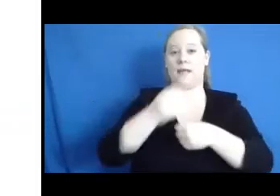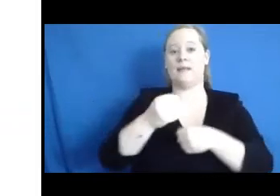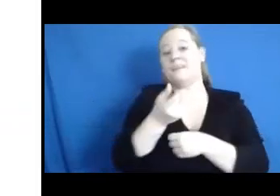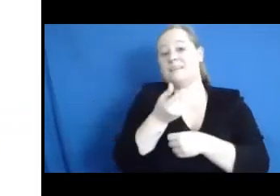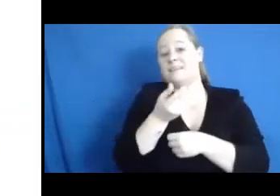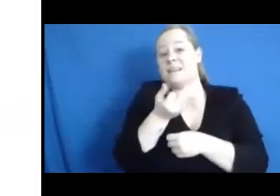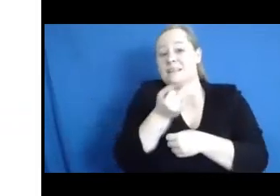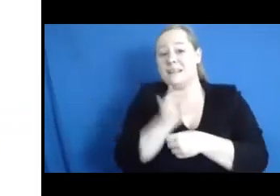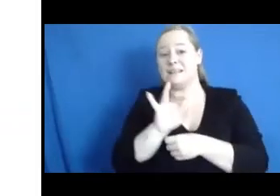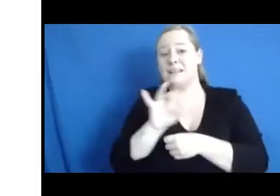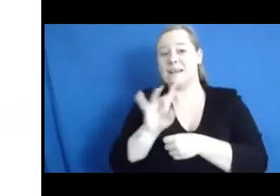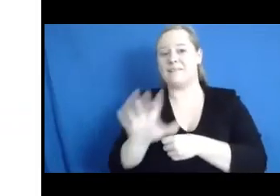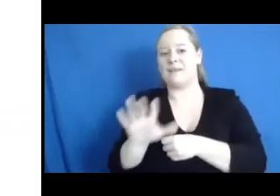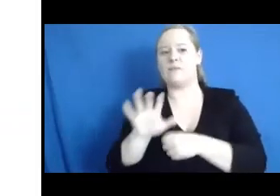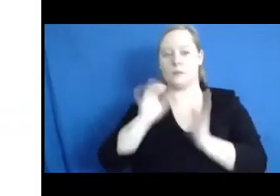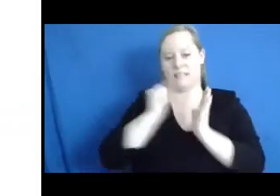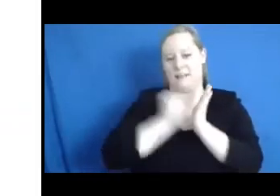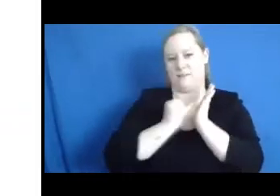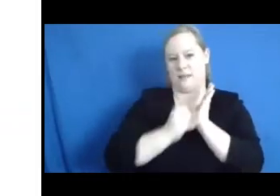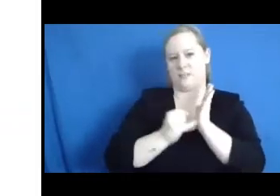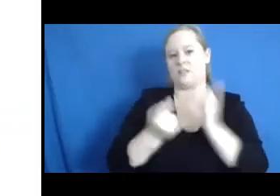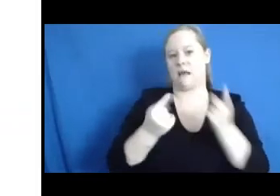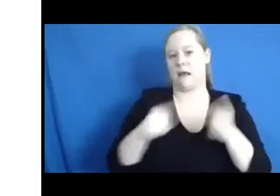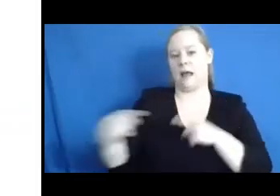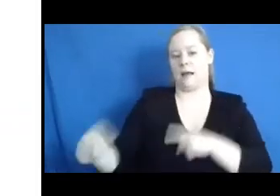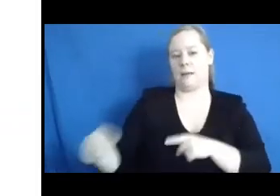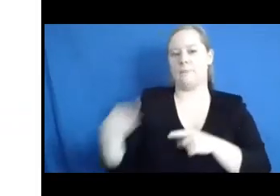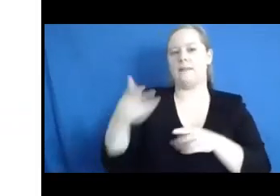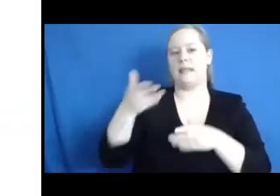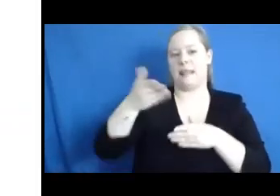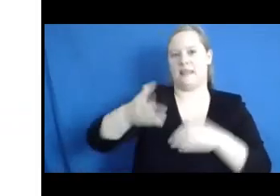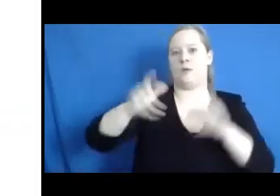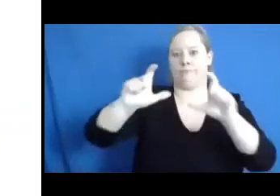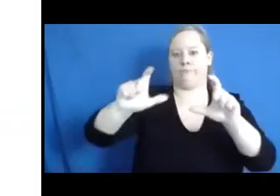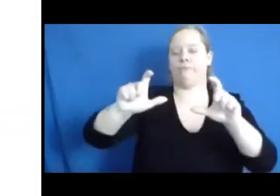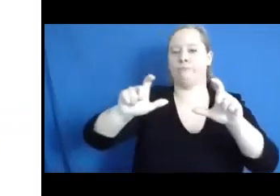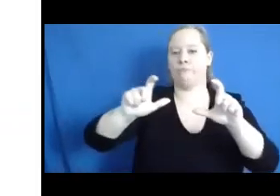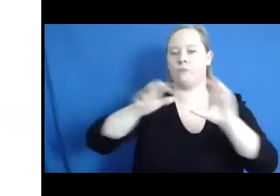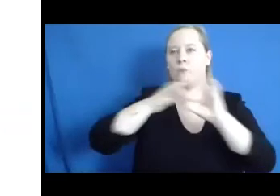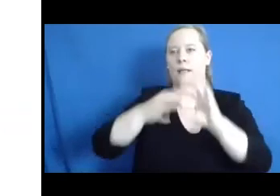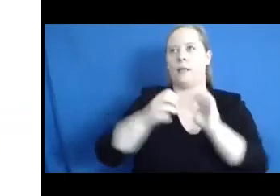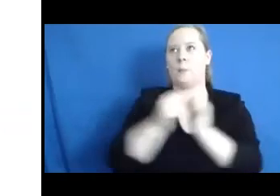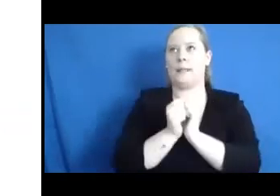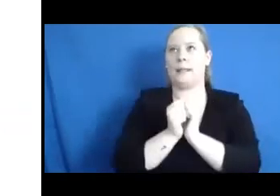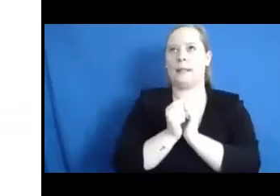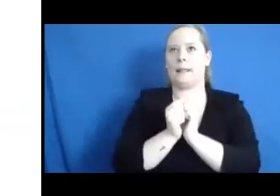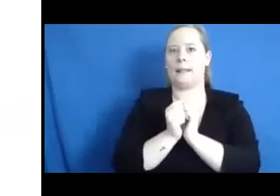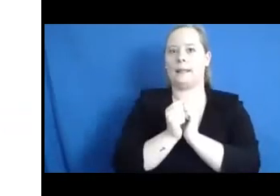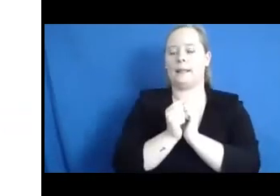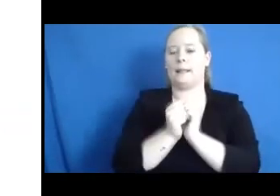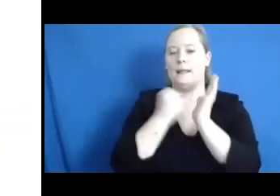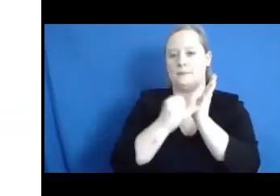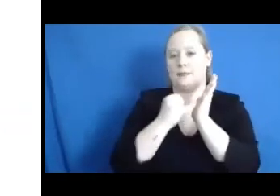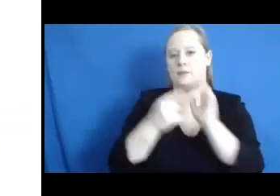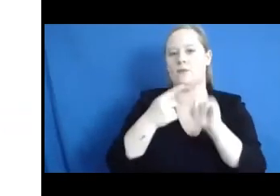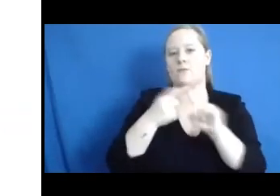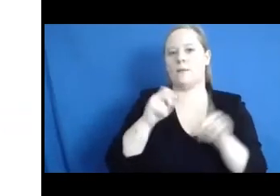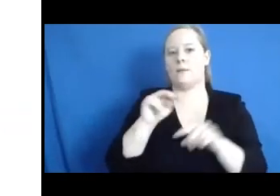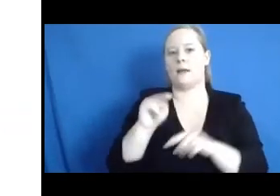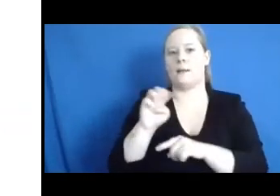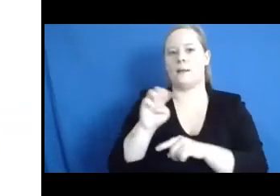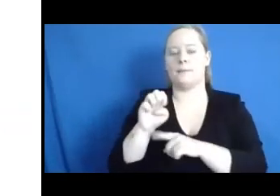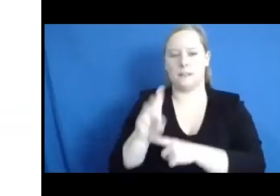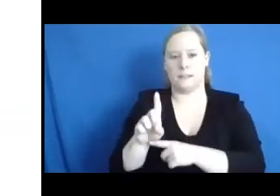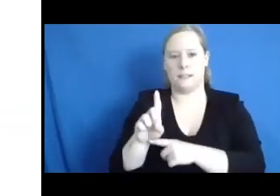actually investigations going on at the landfill related to investigations by NMED related to